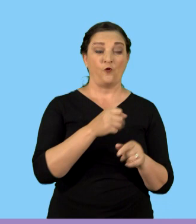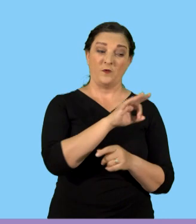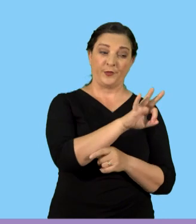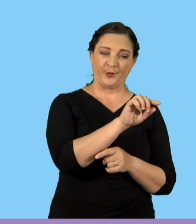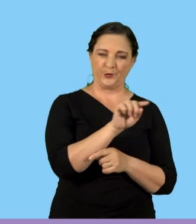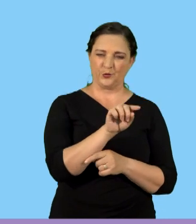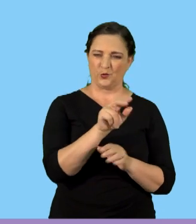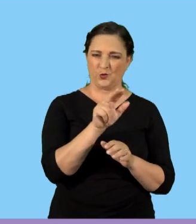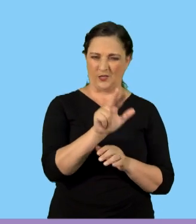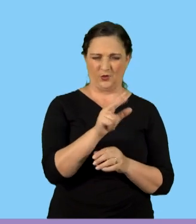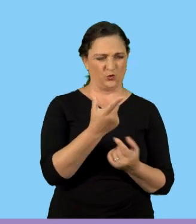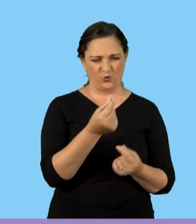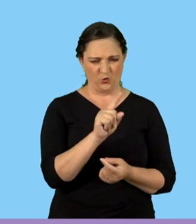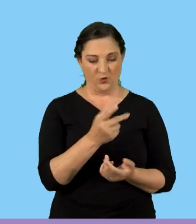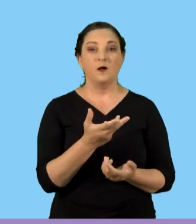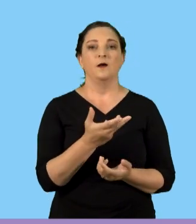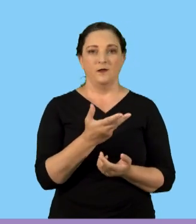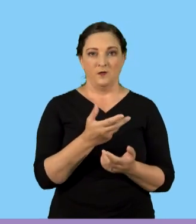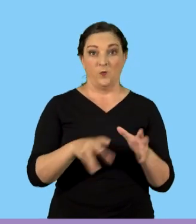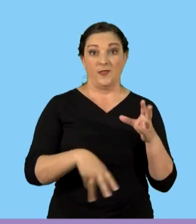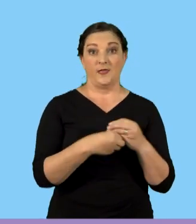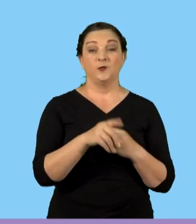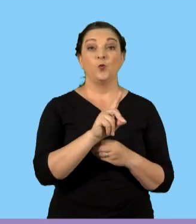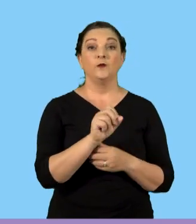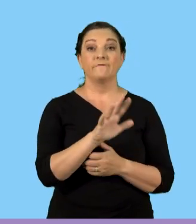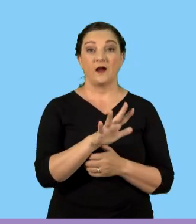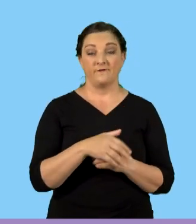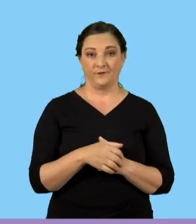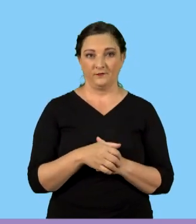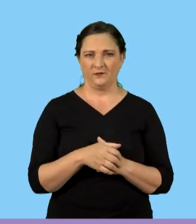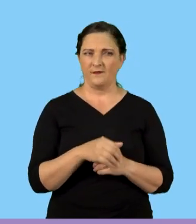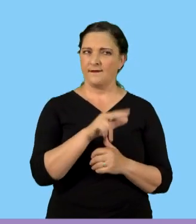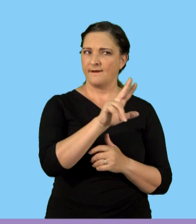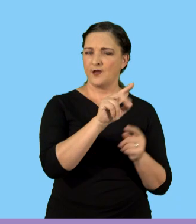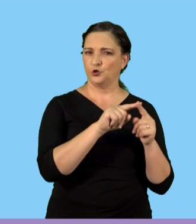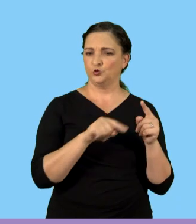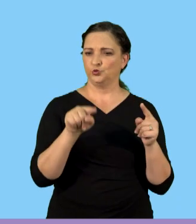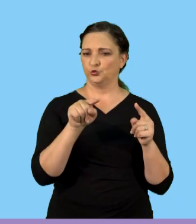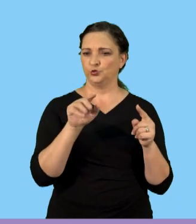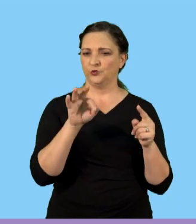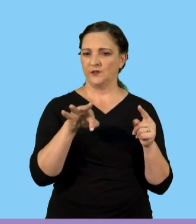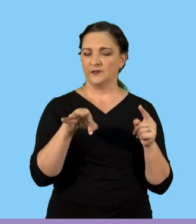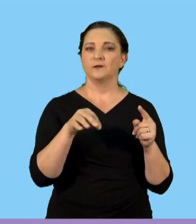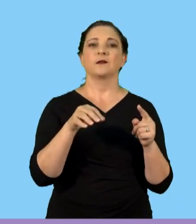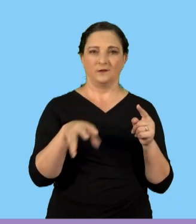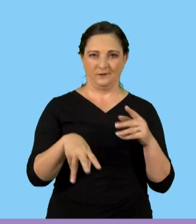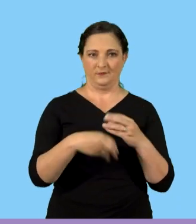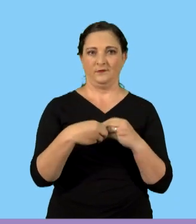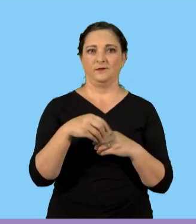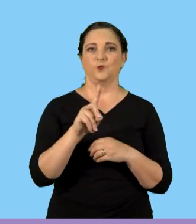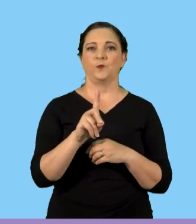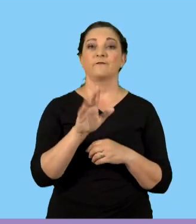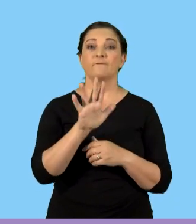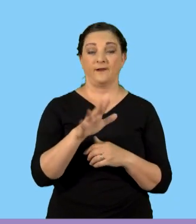8, what are we doing there? We are adding a 5. And from 8 to 13, we are again adding